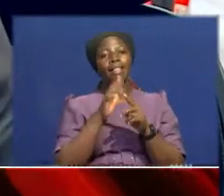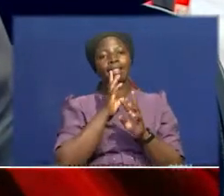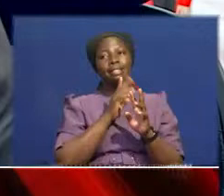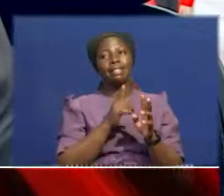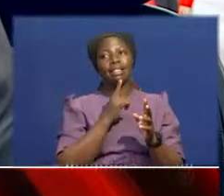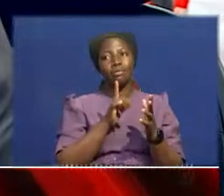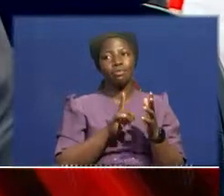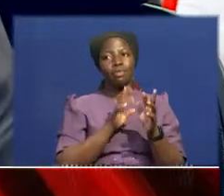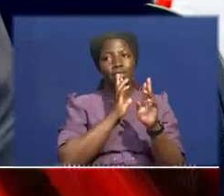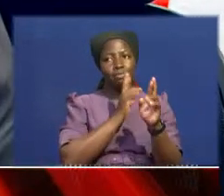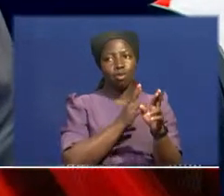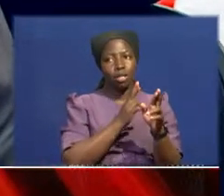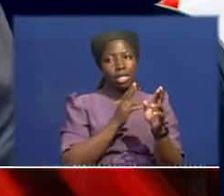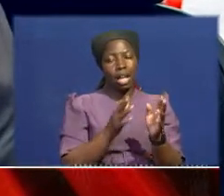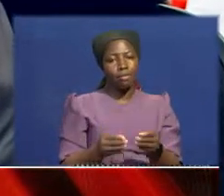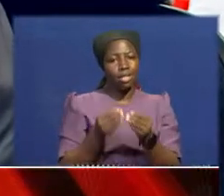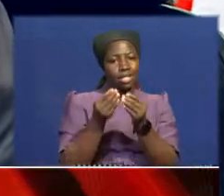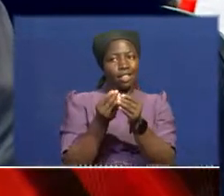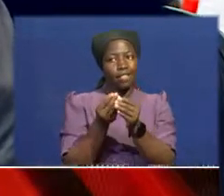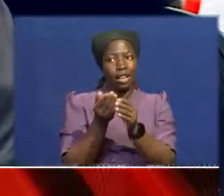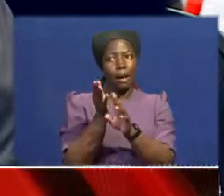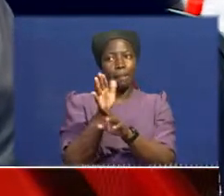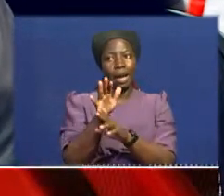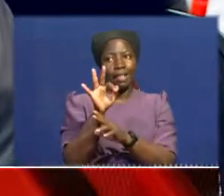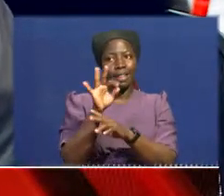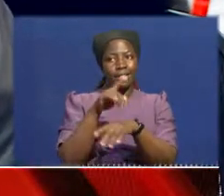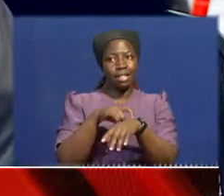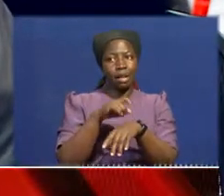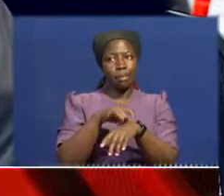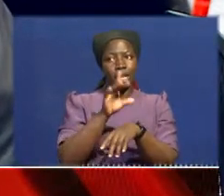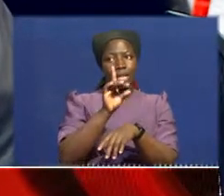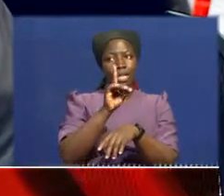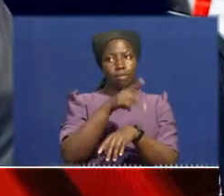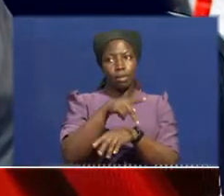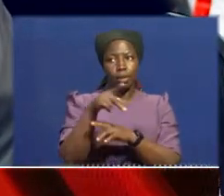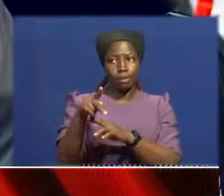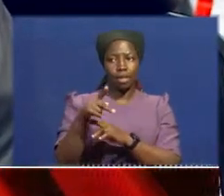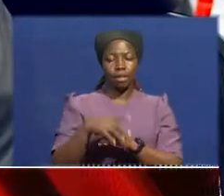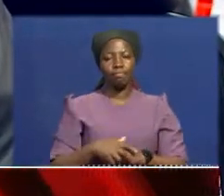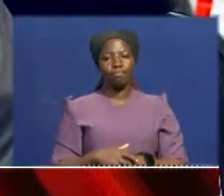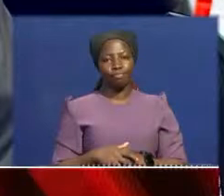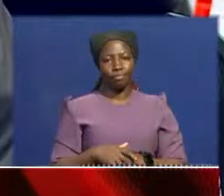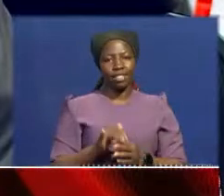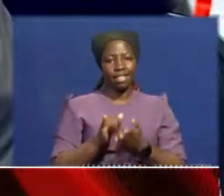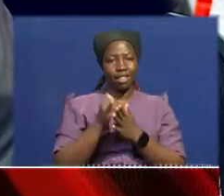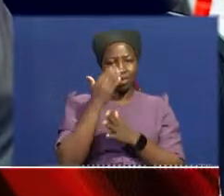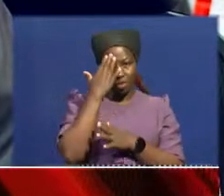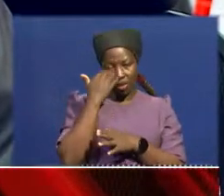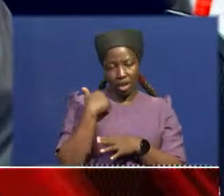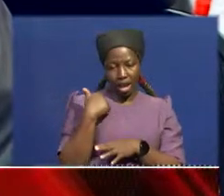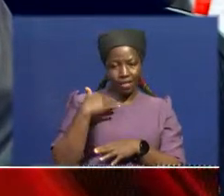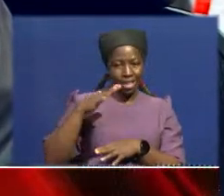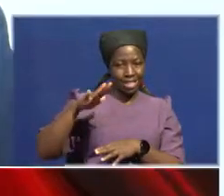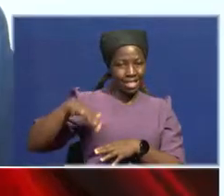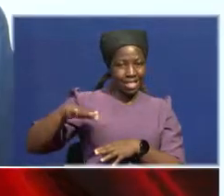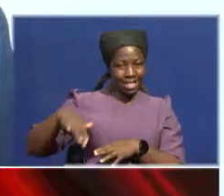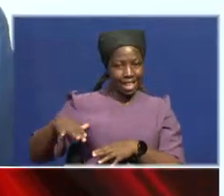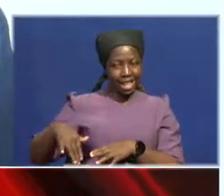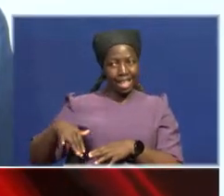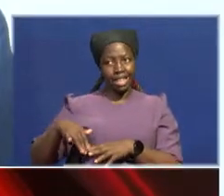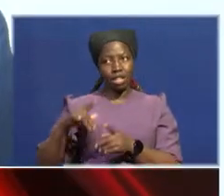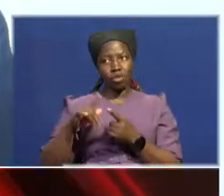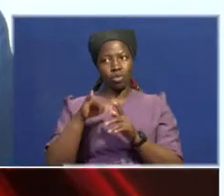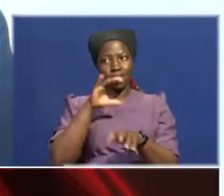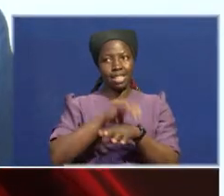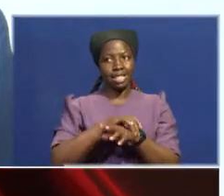probe have been returned thrice by the Director of Public Prosecutions, DPP, hence the delay in bringing the culprits to book. As